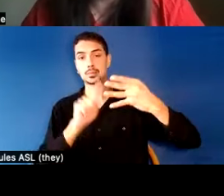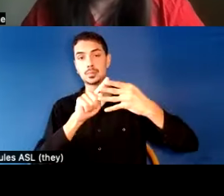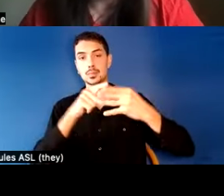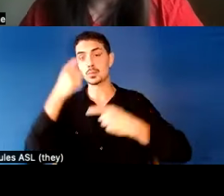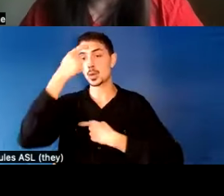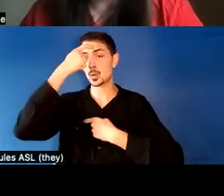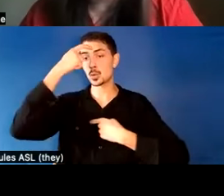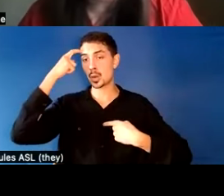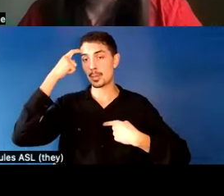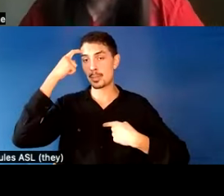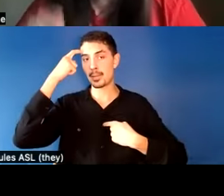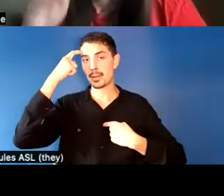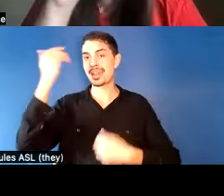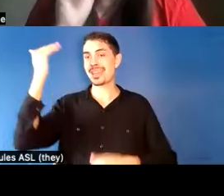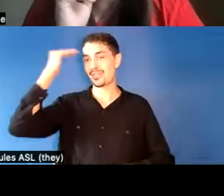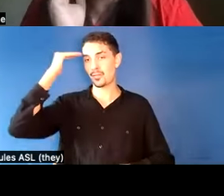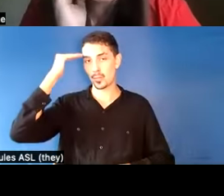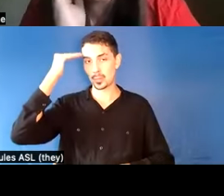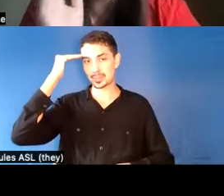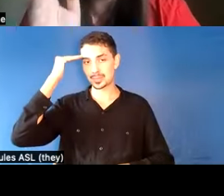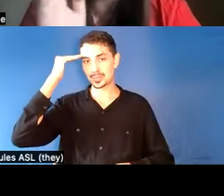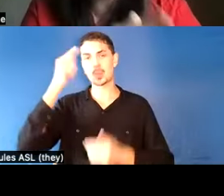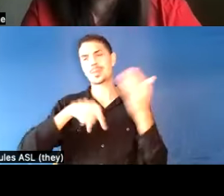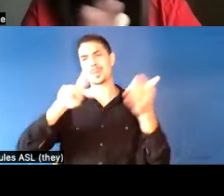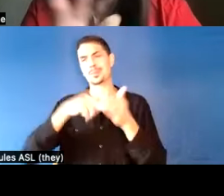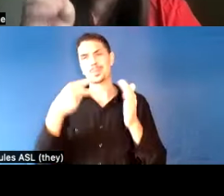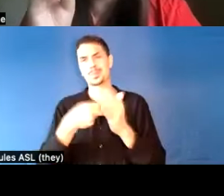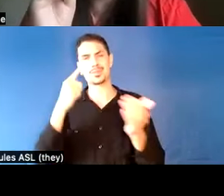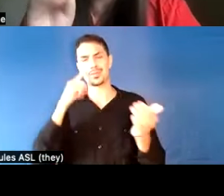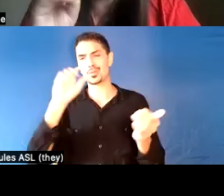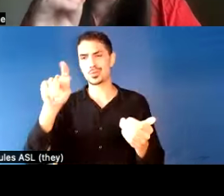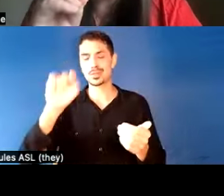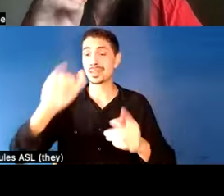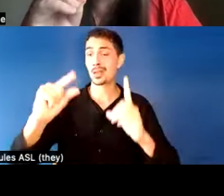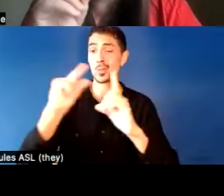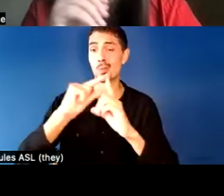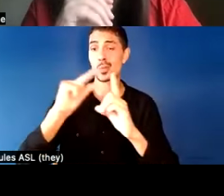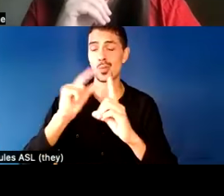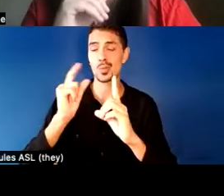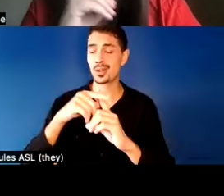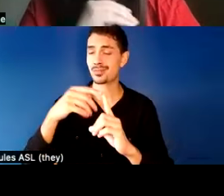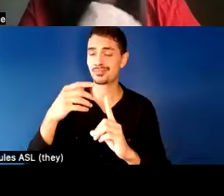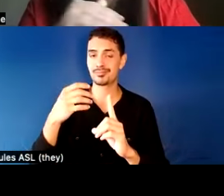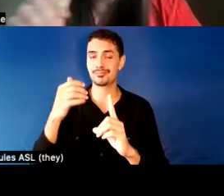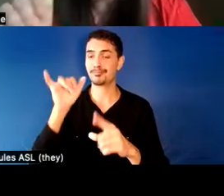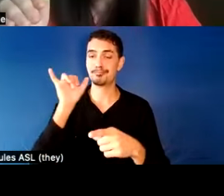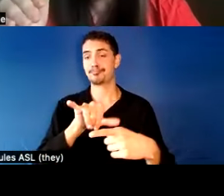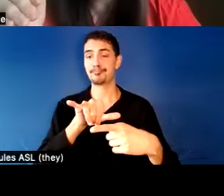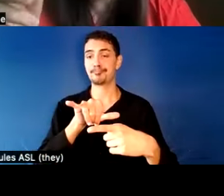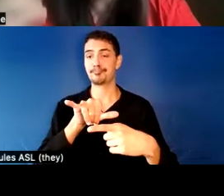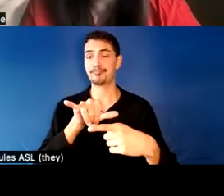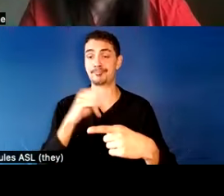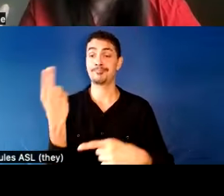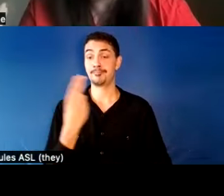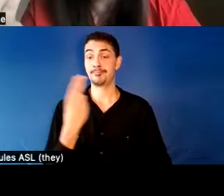SART? For survivors and for community, because this is one of those words that means so much, but it gets used so often that it